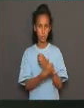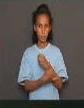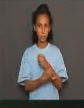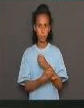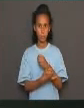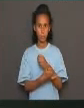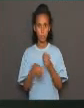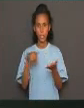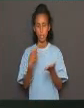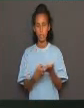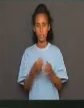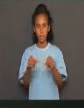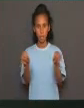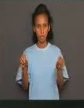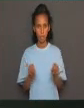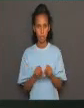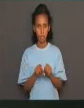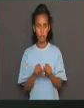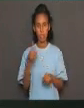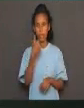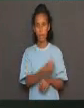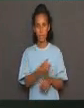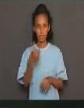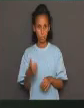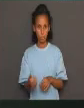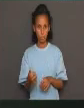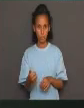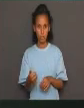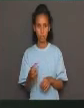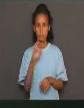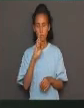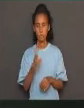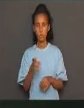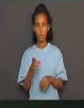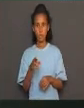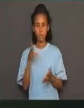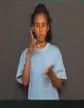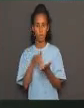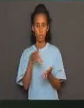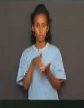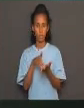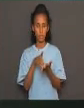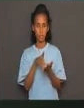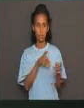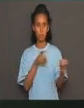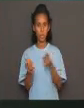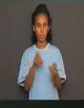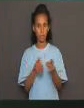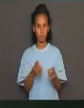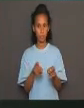other regions. These areas, like Addis Ababa, are